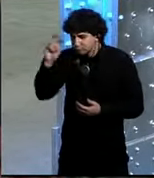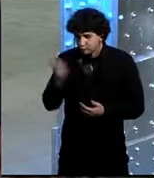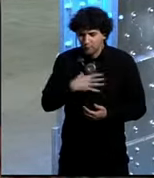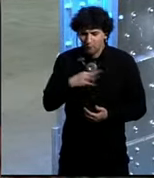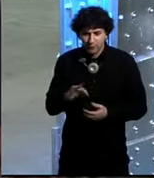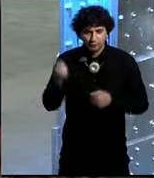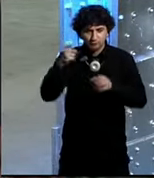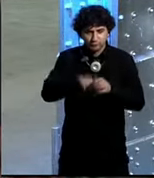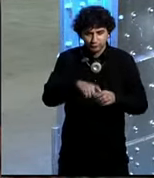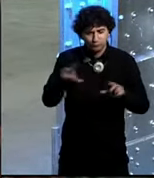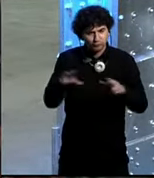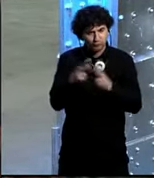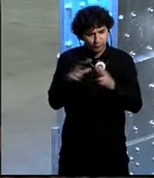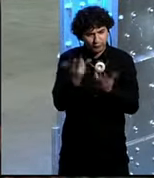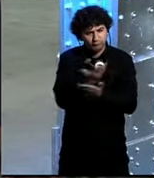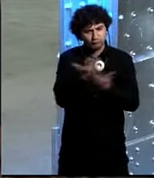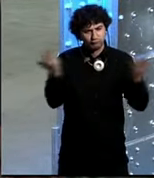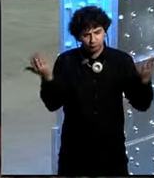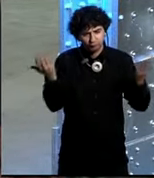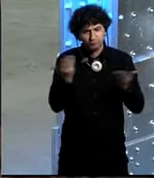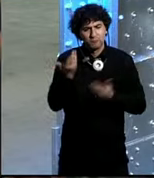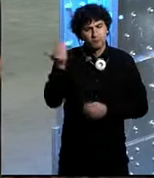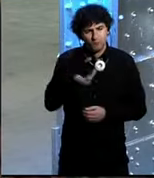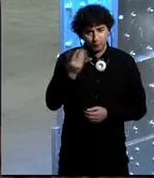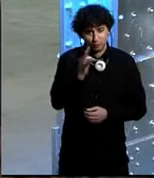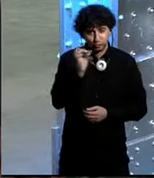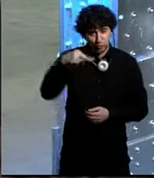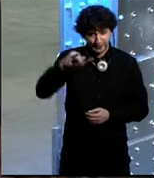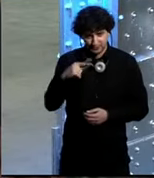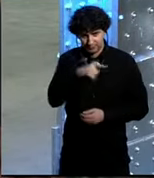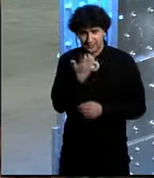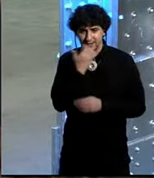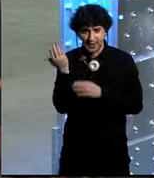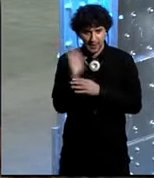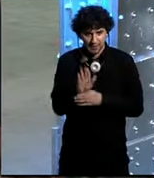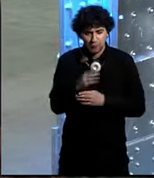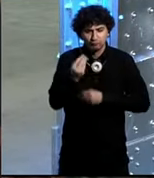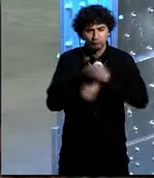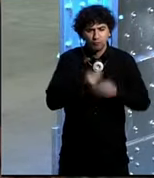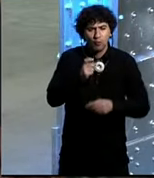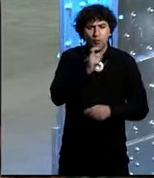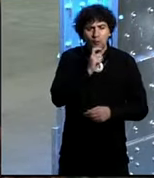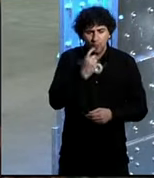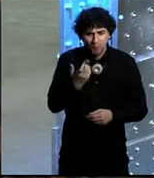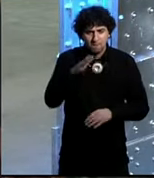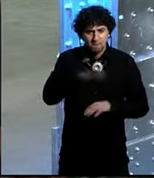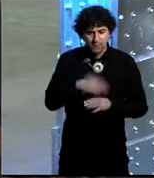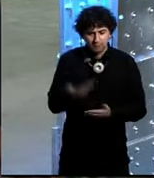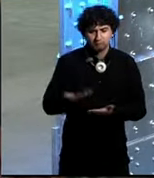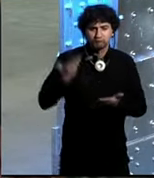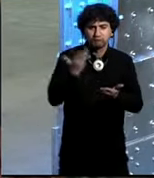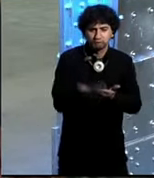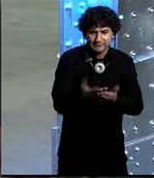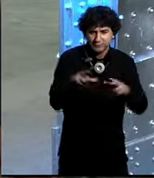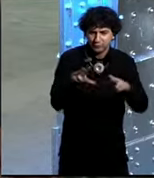idea of telling through very different ways, but transmedia can also have a very important social dimension, and we